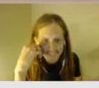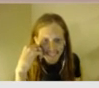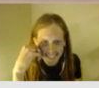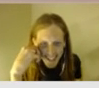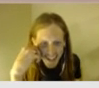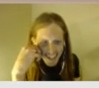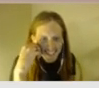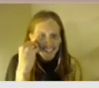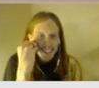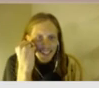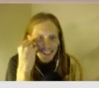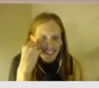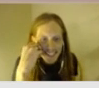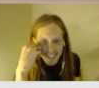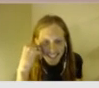go.